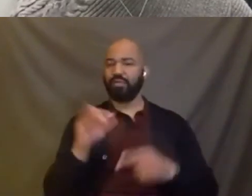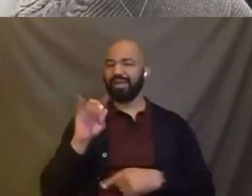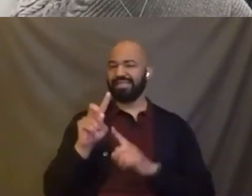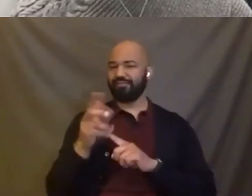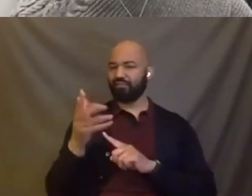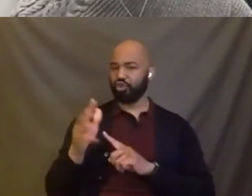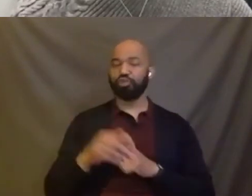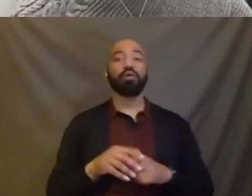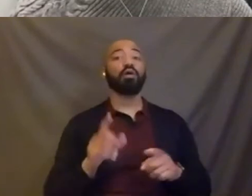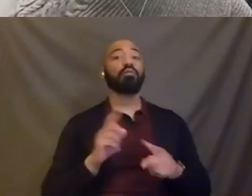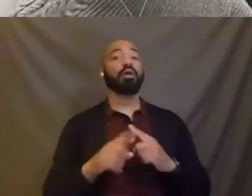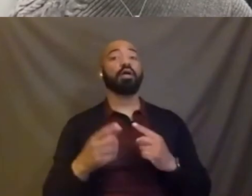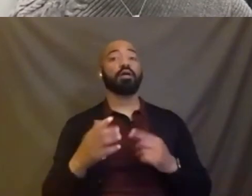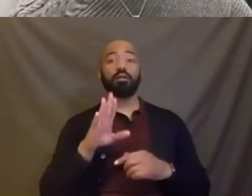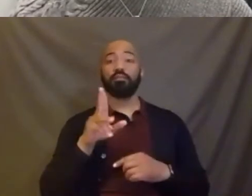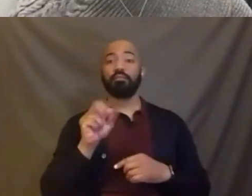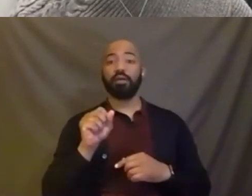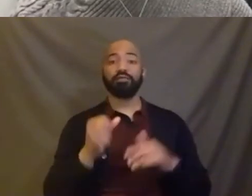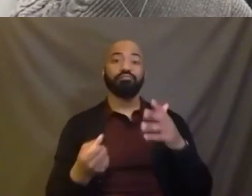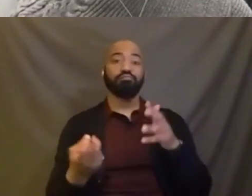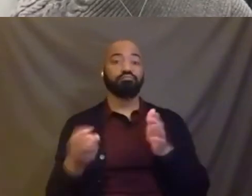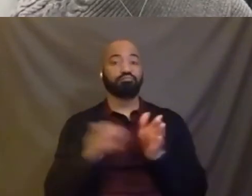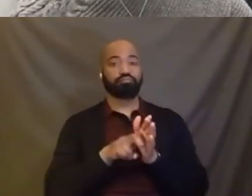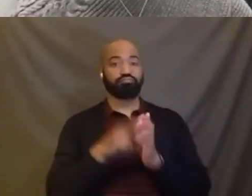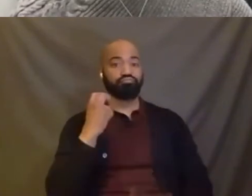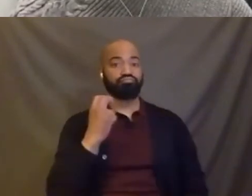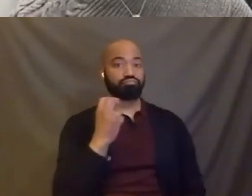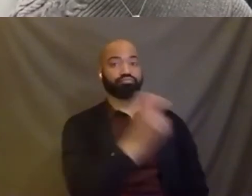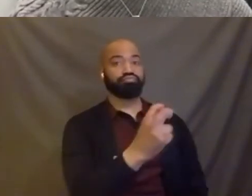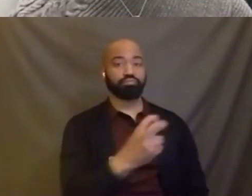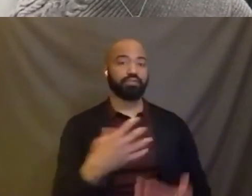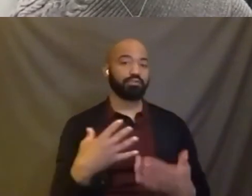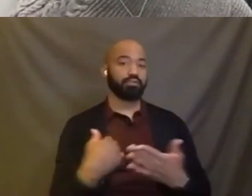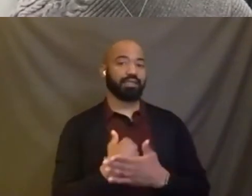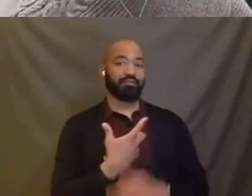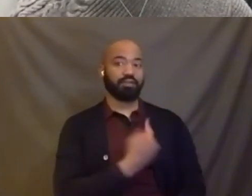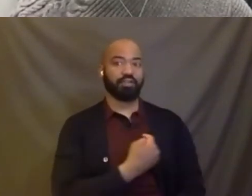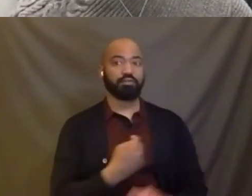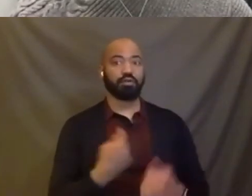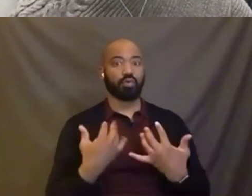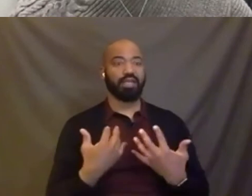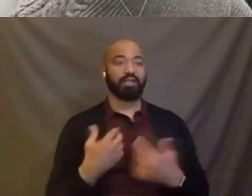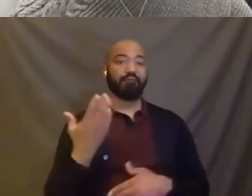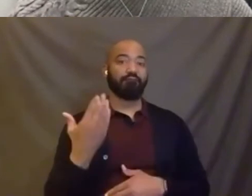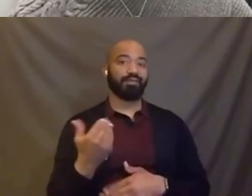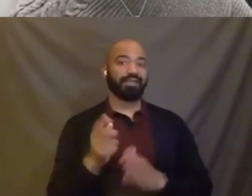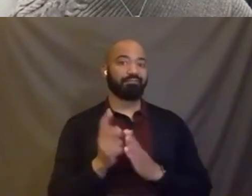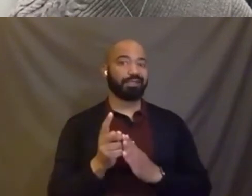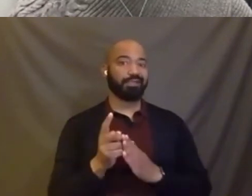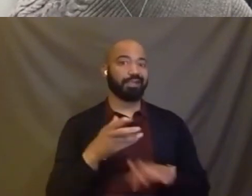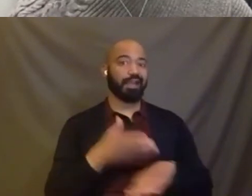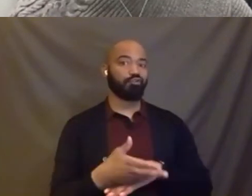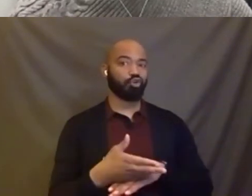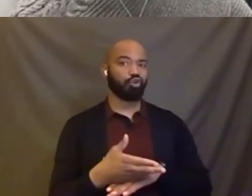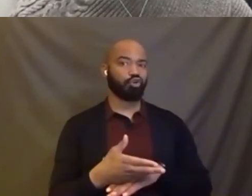getting like on the bus and going to a place to get vaccinated, like having to sit 15 minutes, concerns about